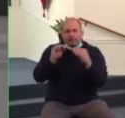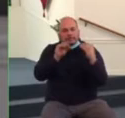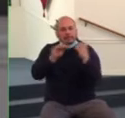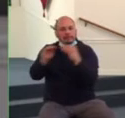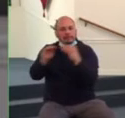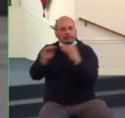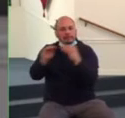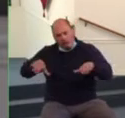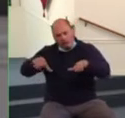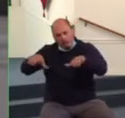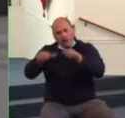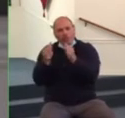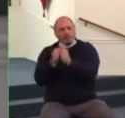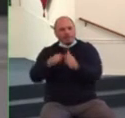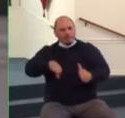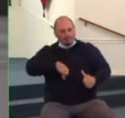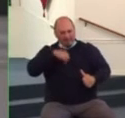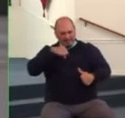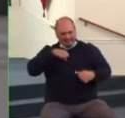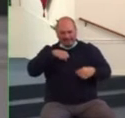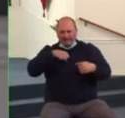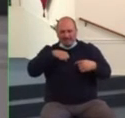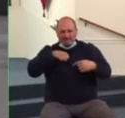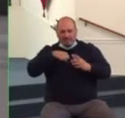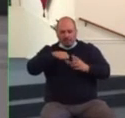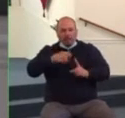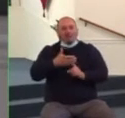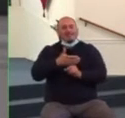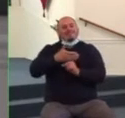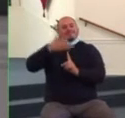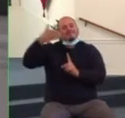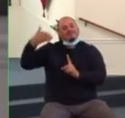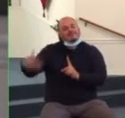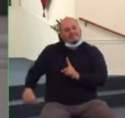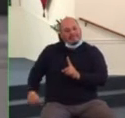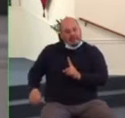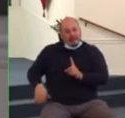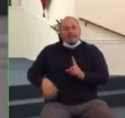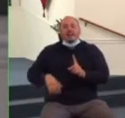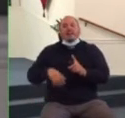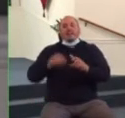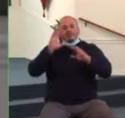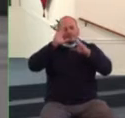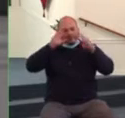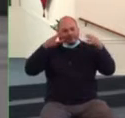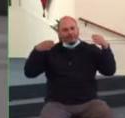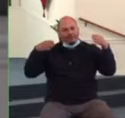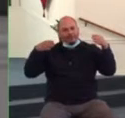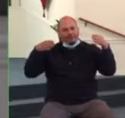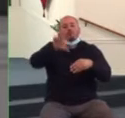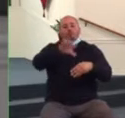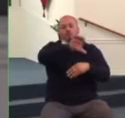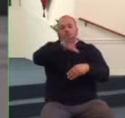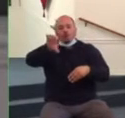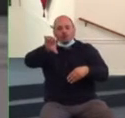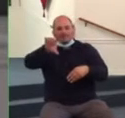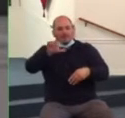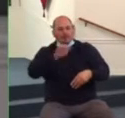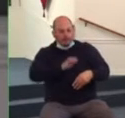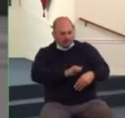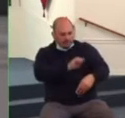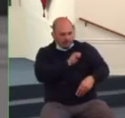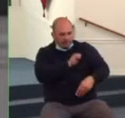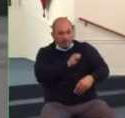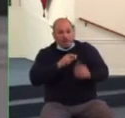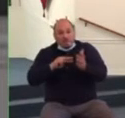selflessness, which sometimes means lowering ourselves to welcome little children. And in this case, meant setting aside